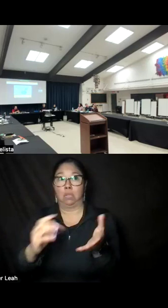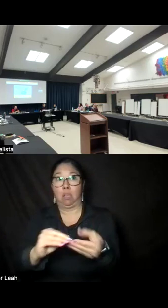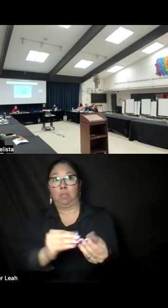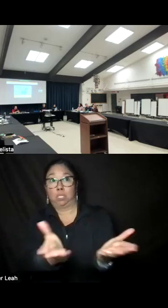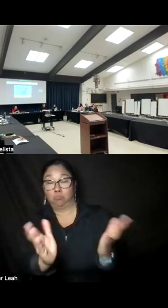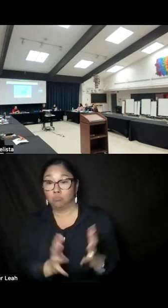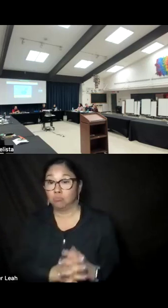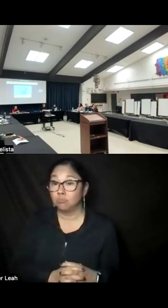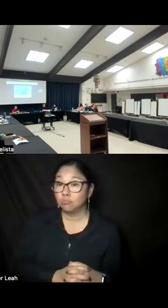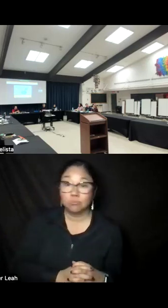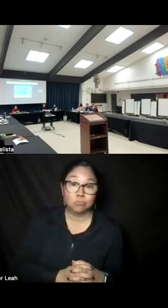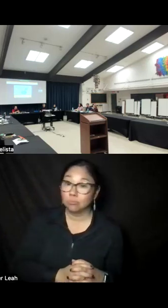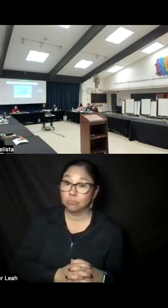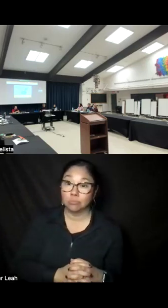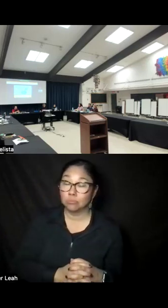Okay.